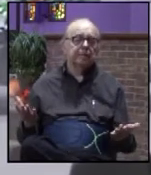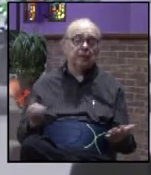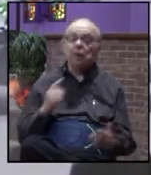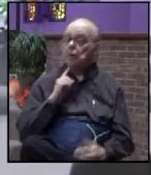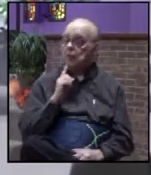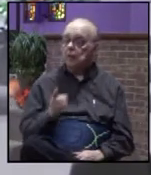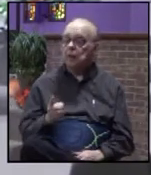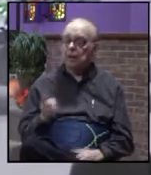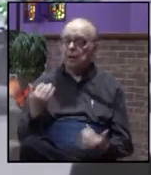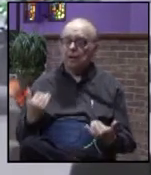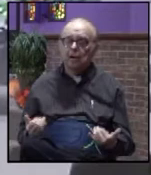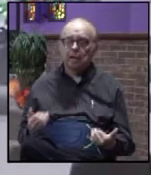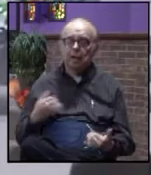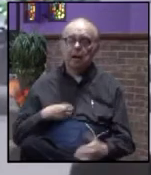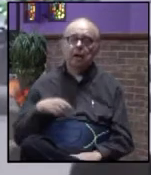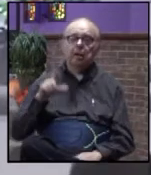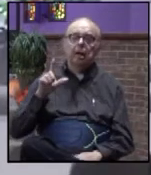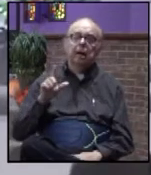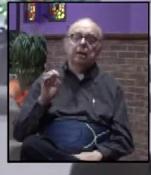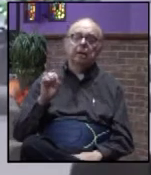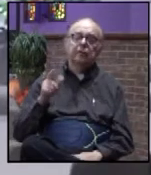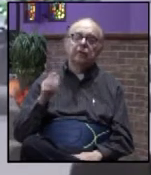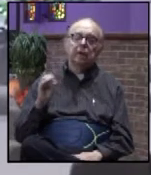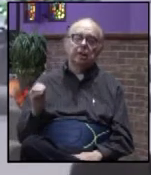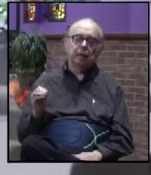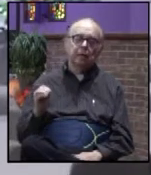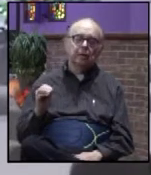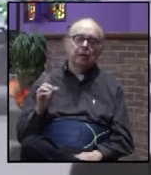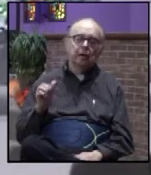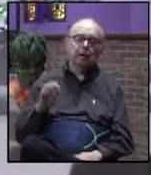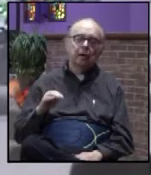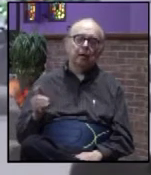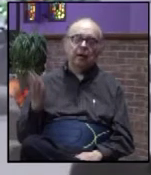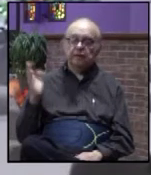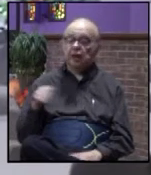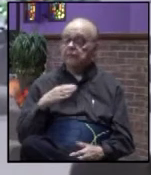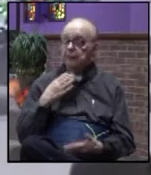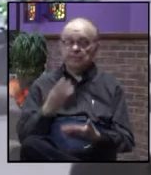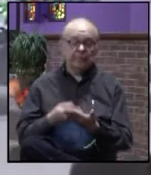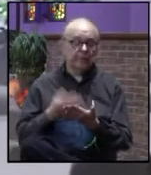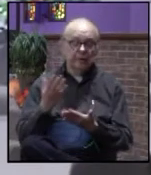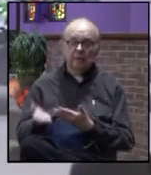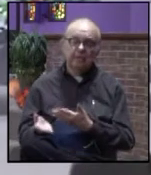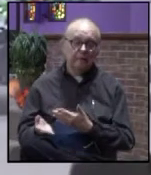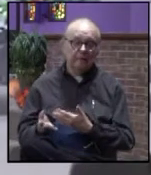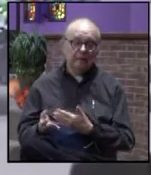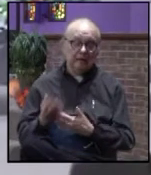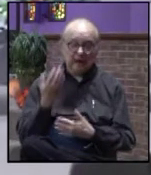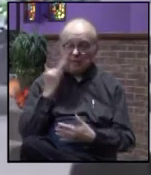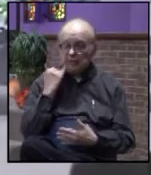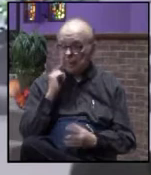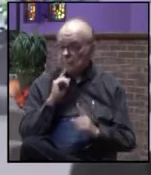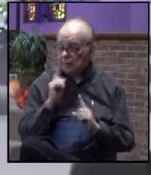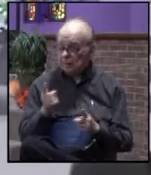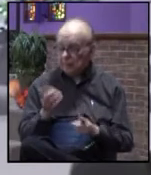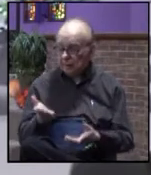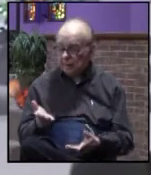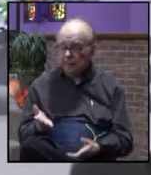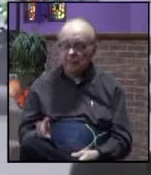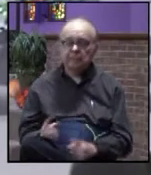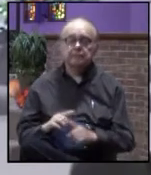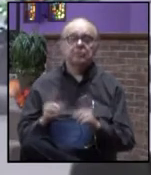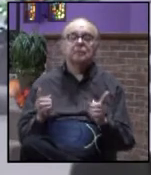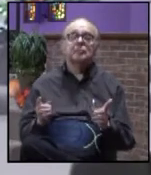fact, they've now got Legoland. I've never been there. Not sure I really want to go,